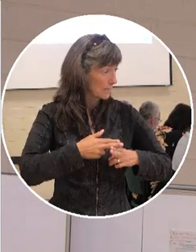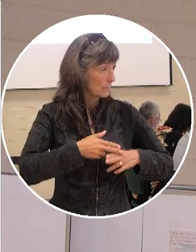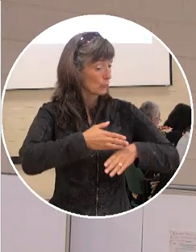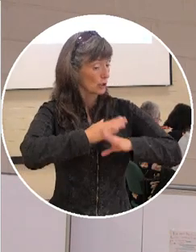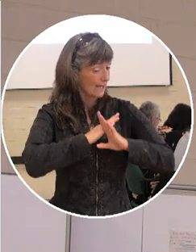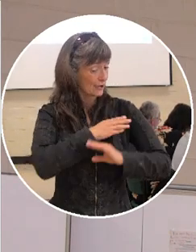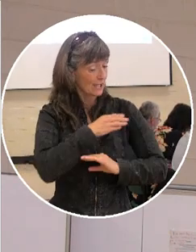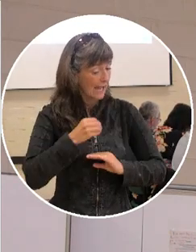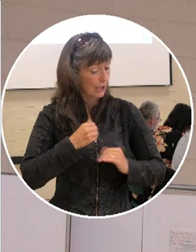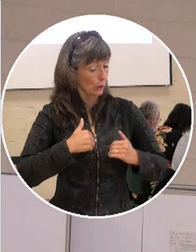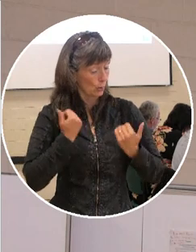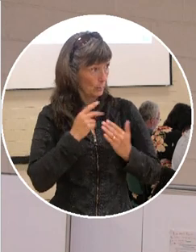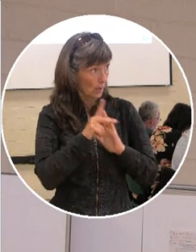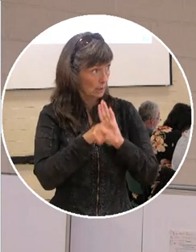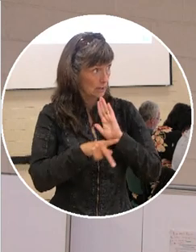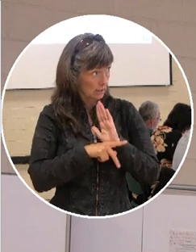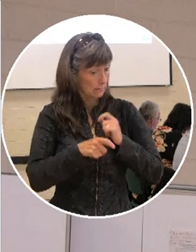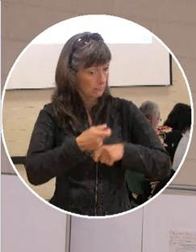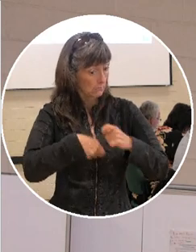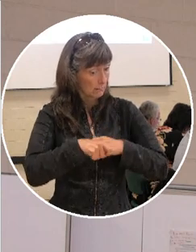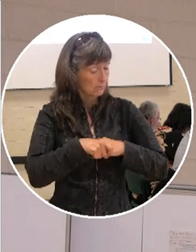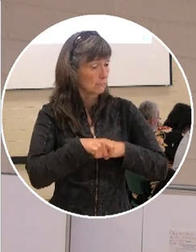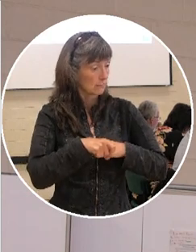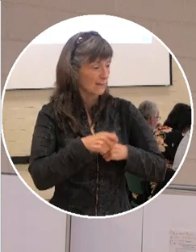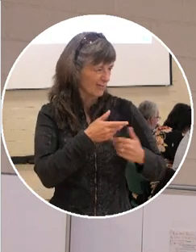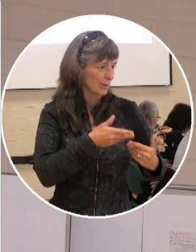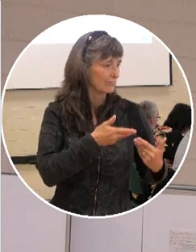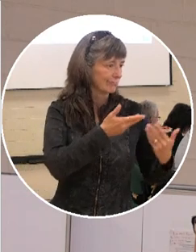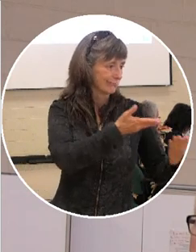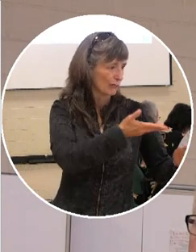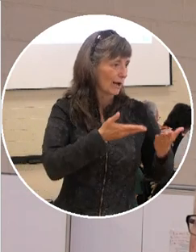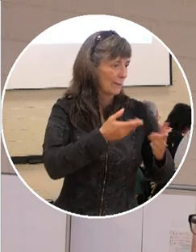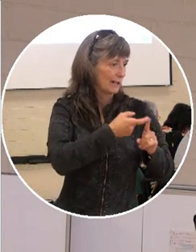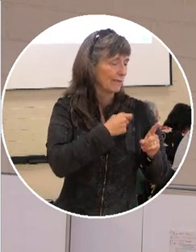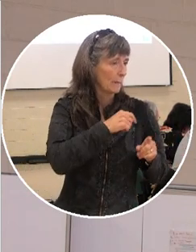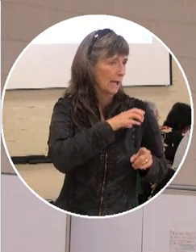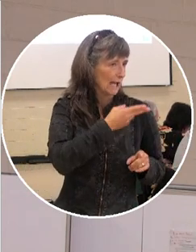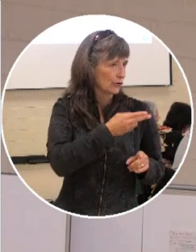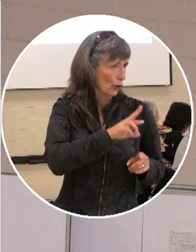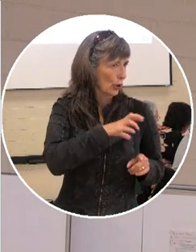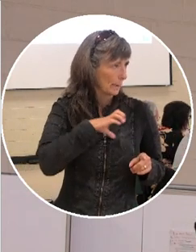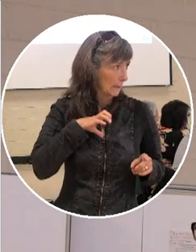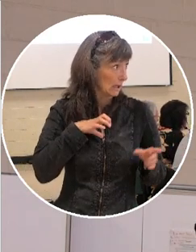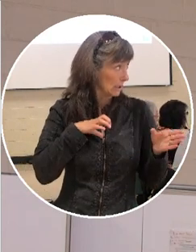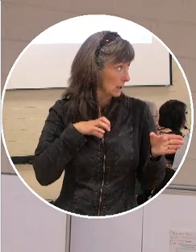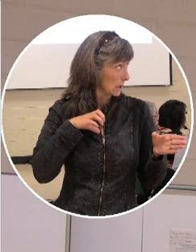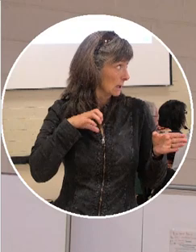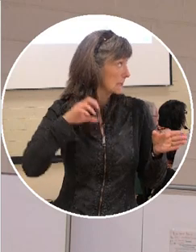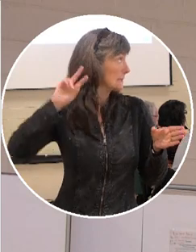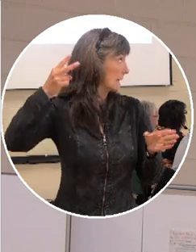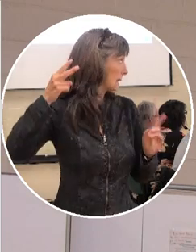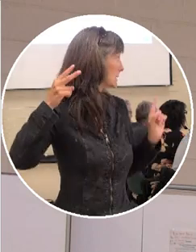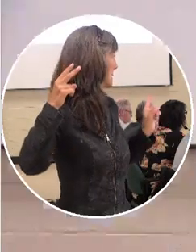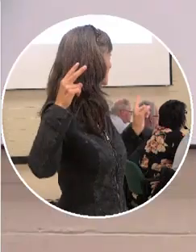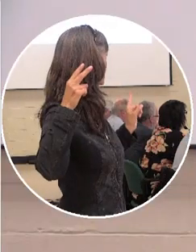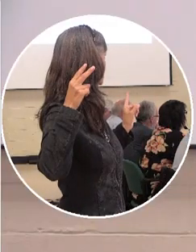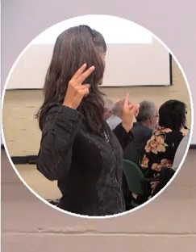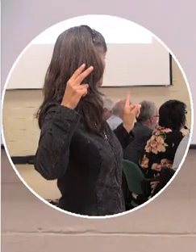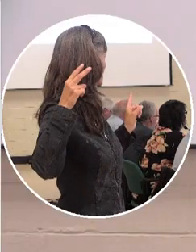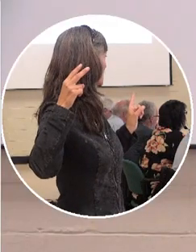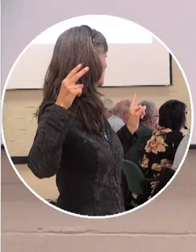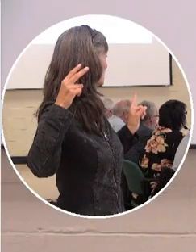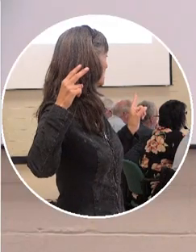children and youth policy as recommended by the Programs and HR Committee. Taking a seconder. Seconded